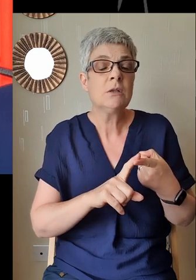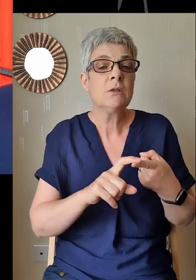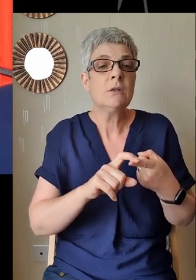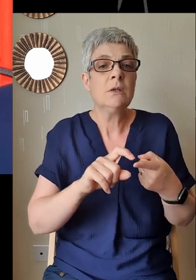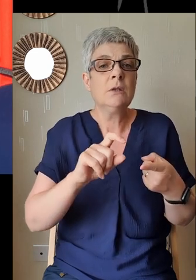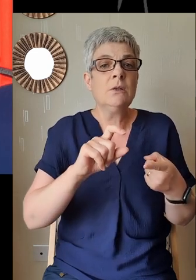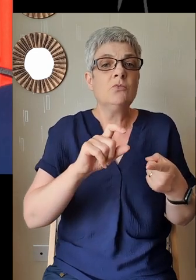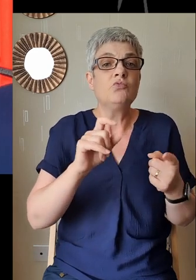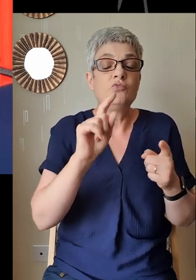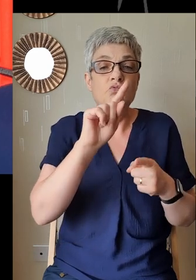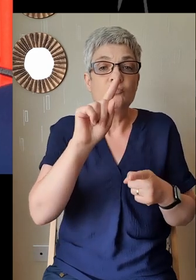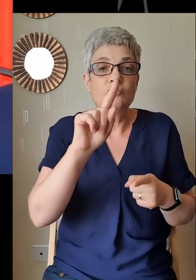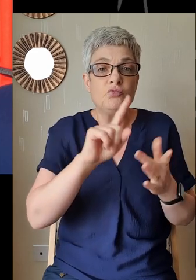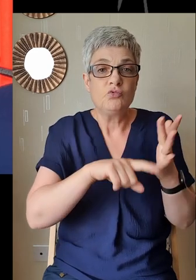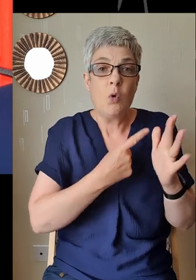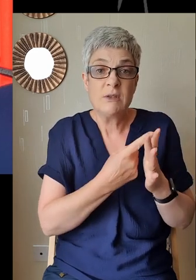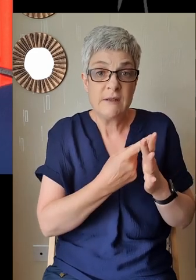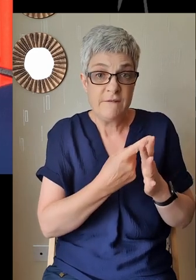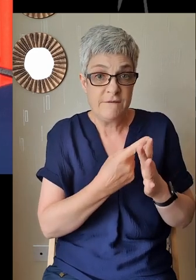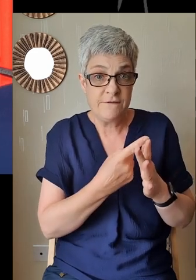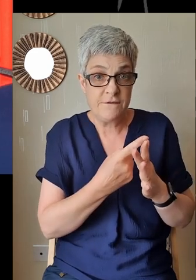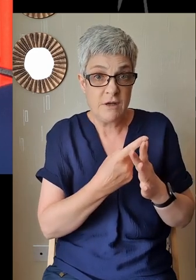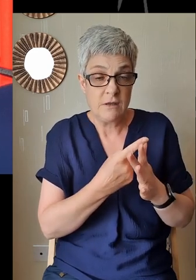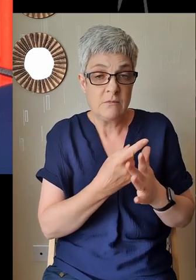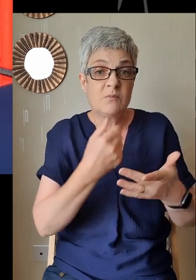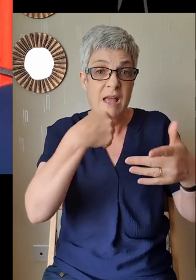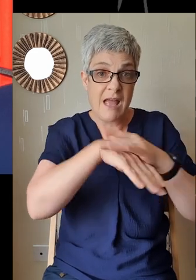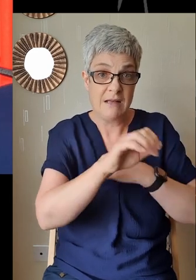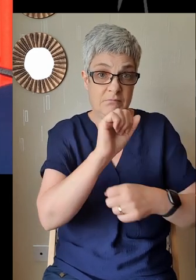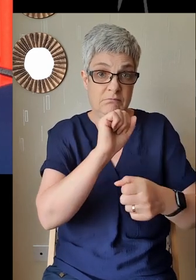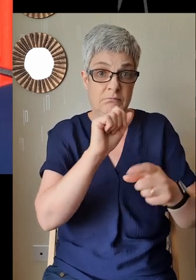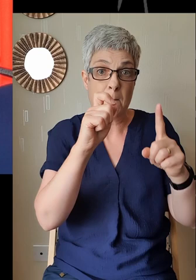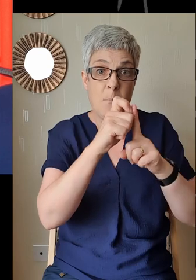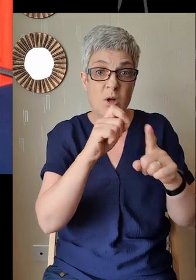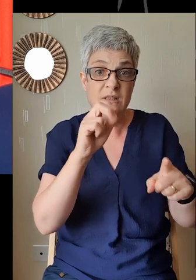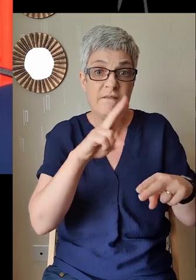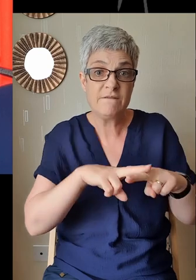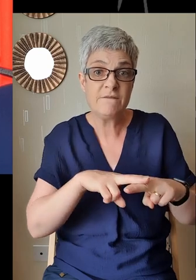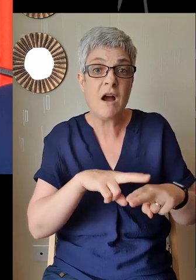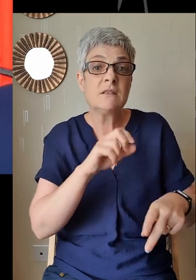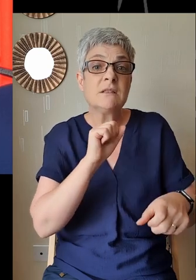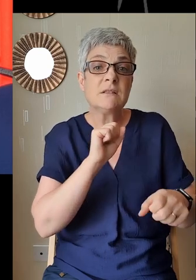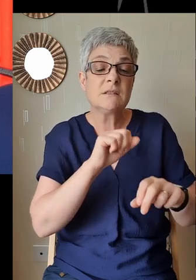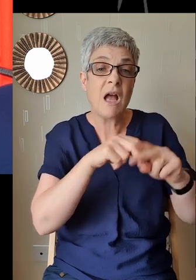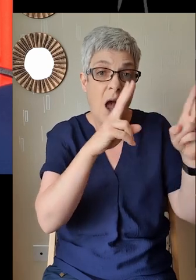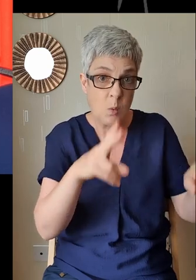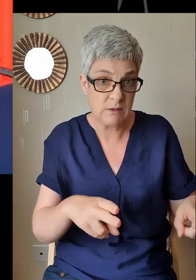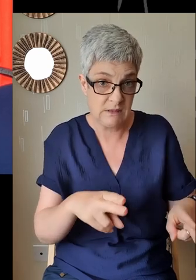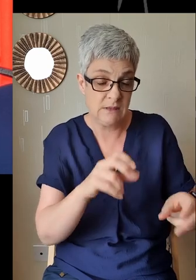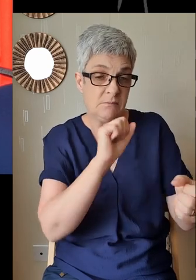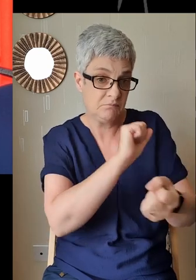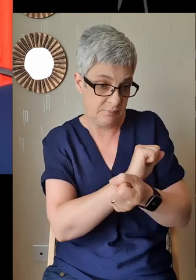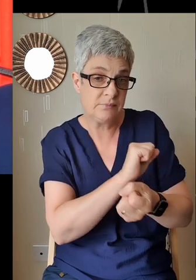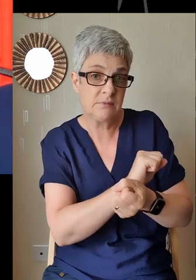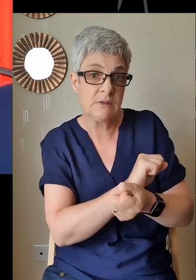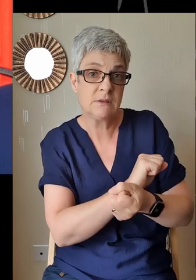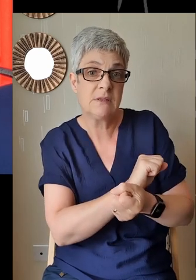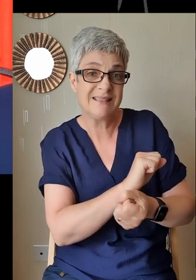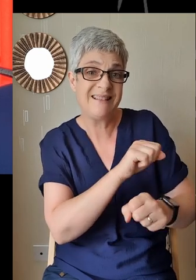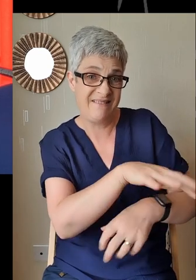into slavery and made a slave in Potiphar's house. He has worked his way up and given a lot more responsibility in the